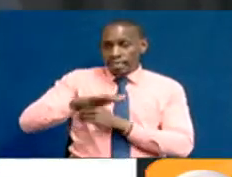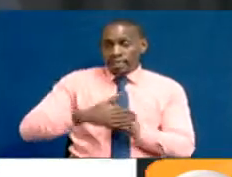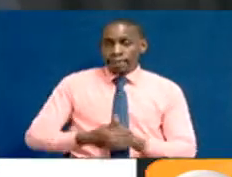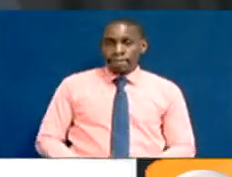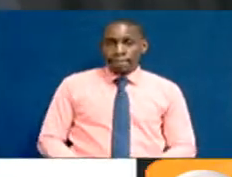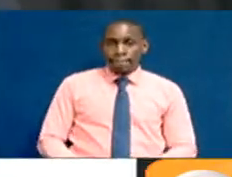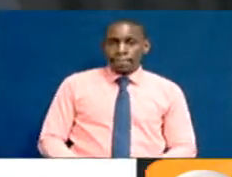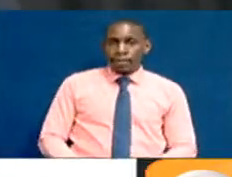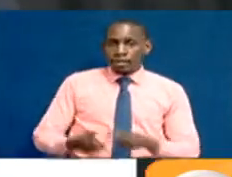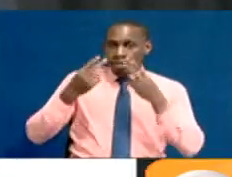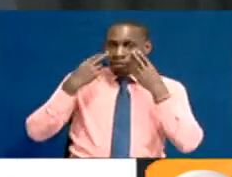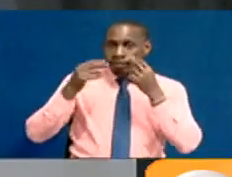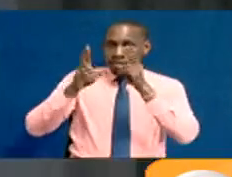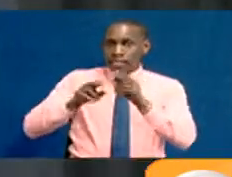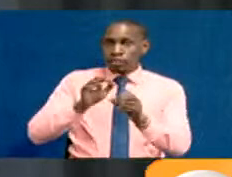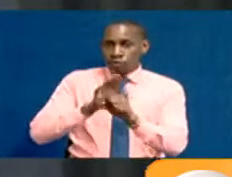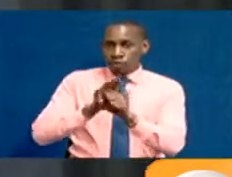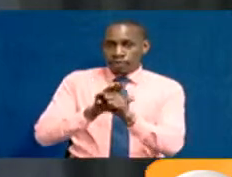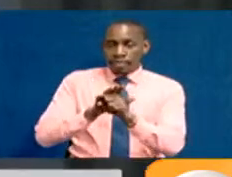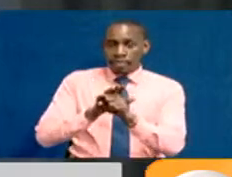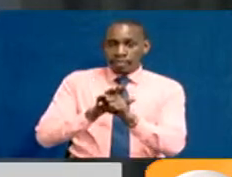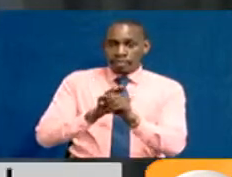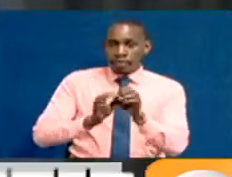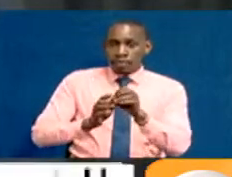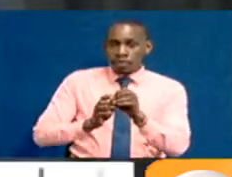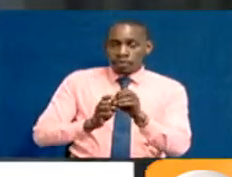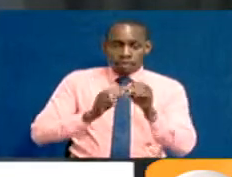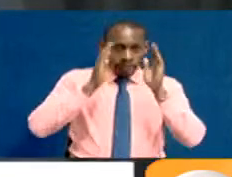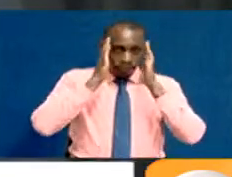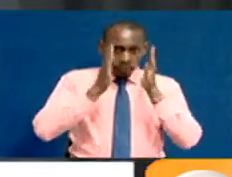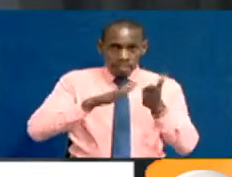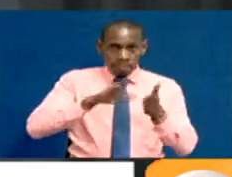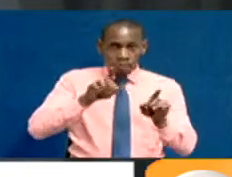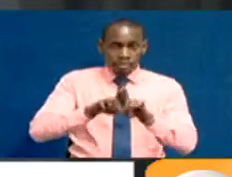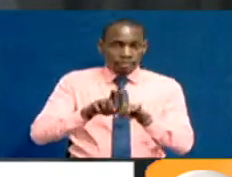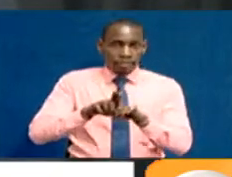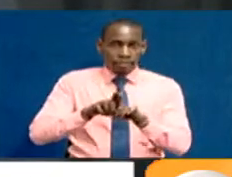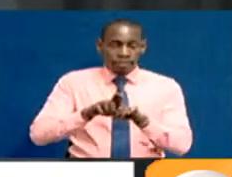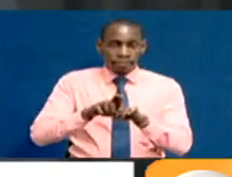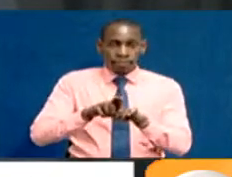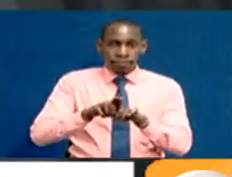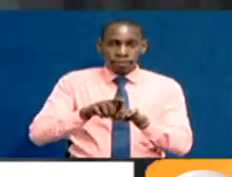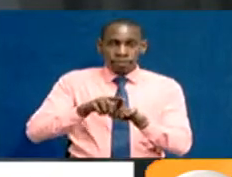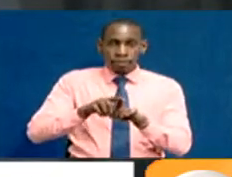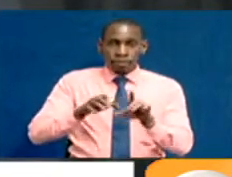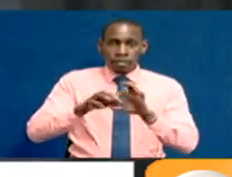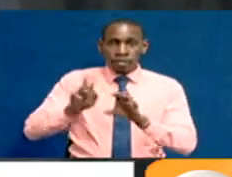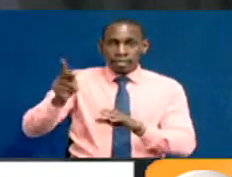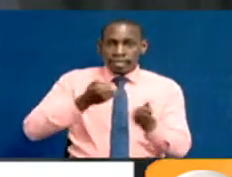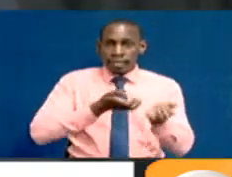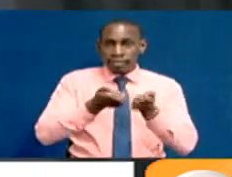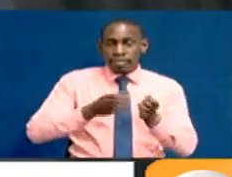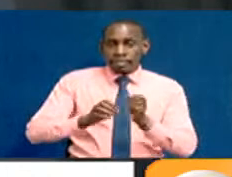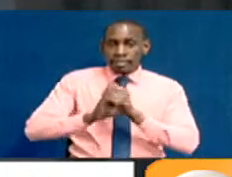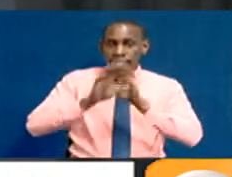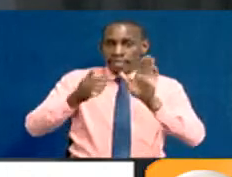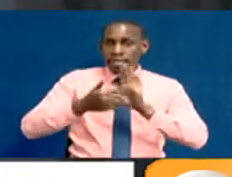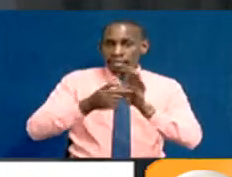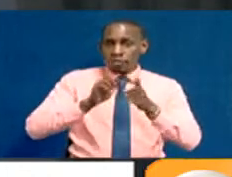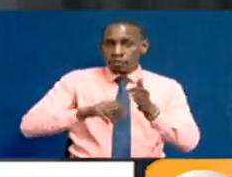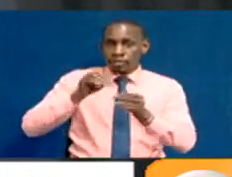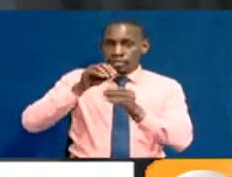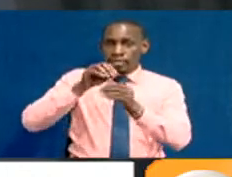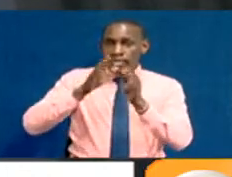seen more international private equity firms stepping up their focus and investing in Kenyan businesses, a clear indication of